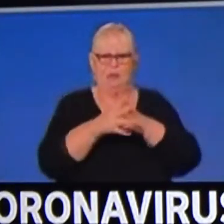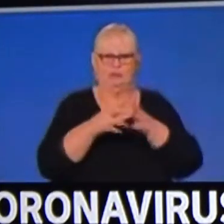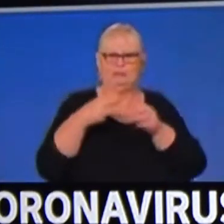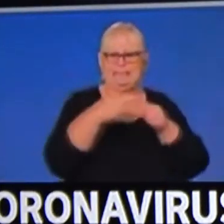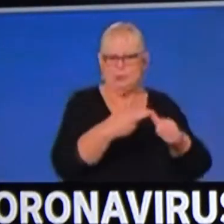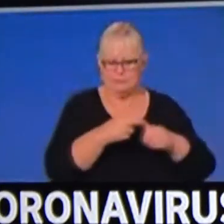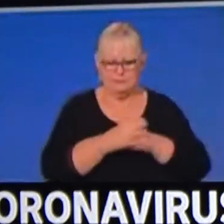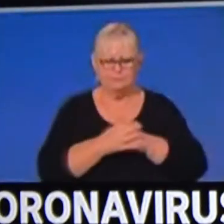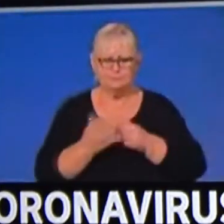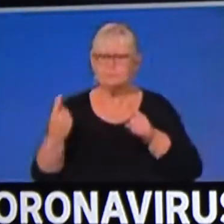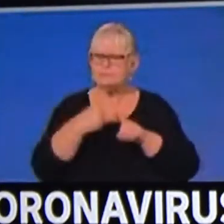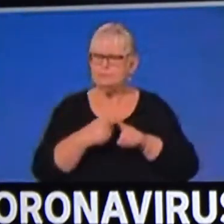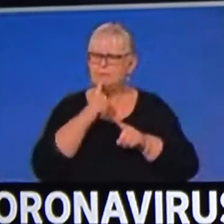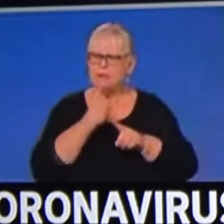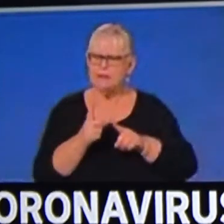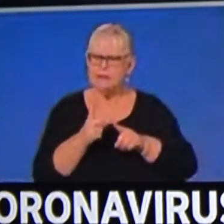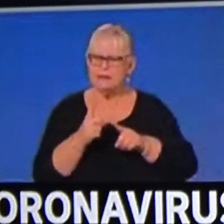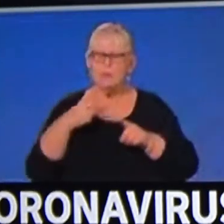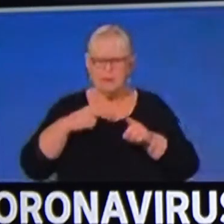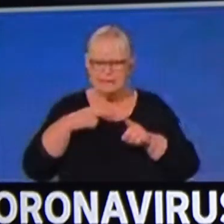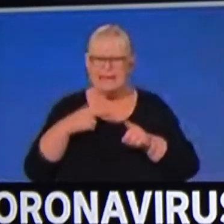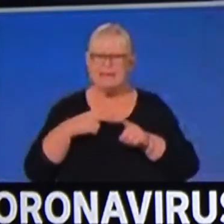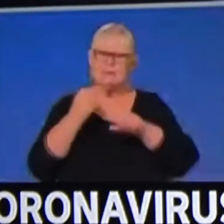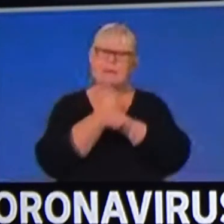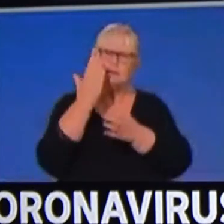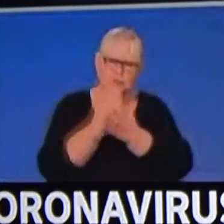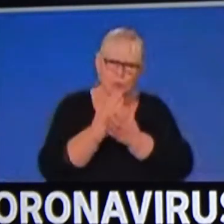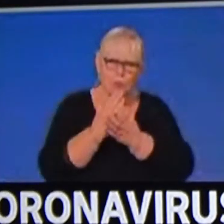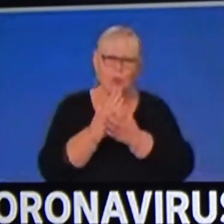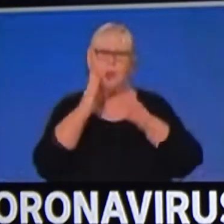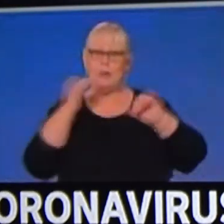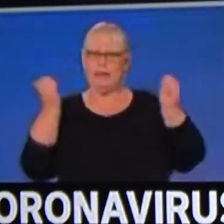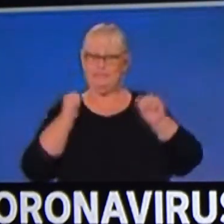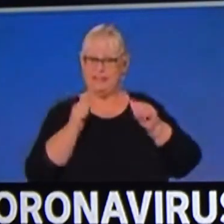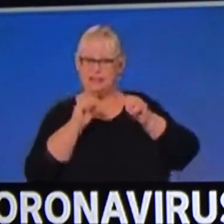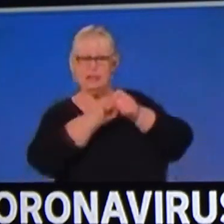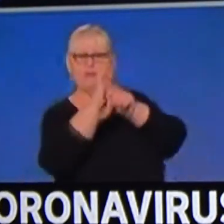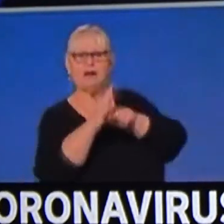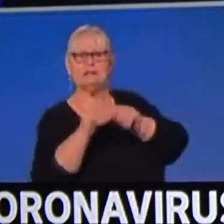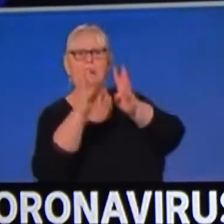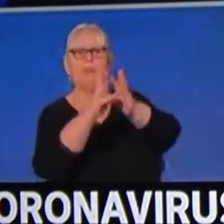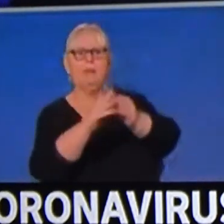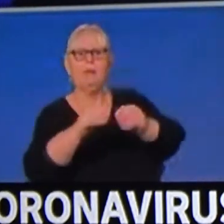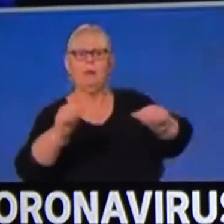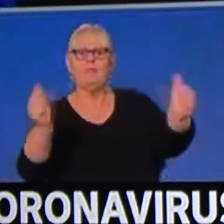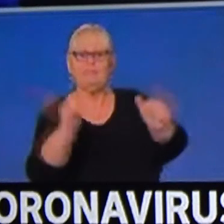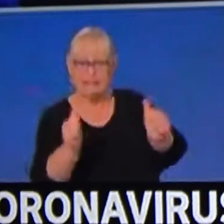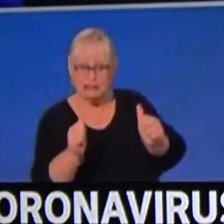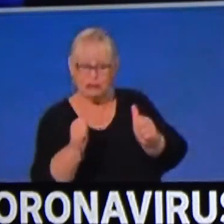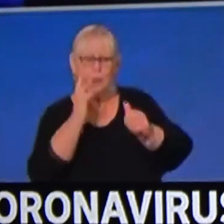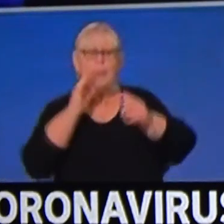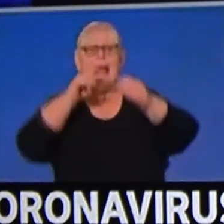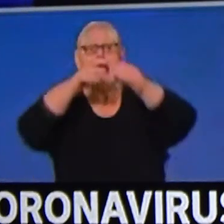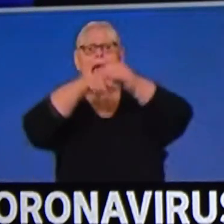They also highlighted, though, the need to ensure that on the other side of the virus, as we make our road